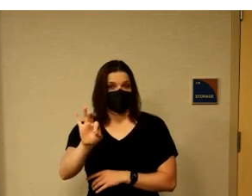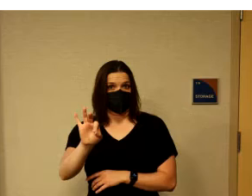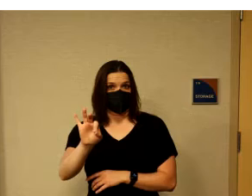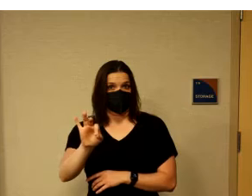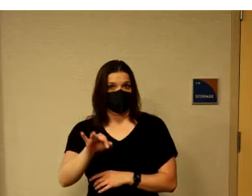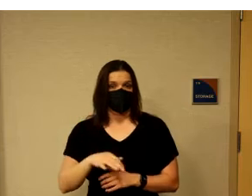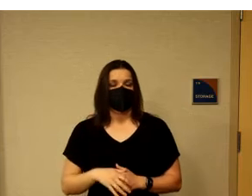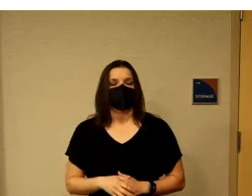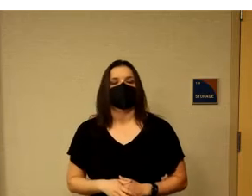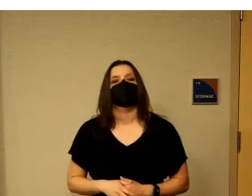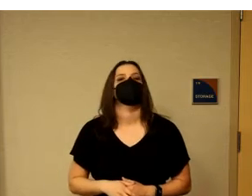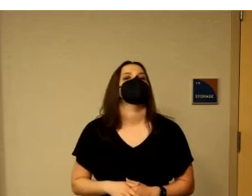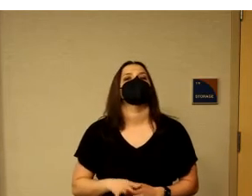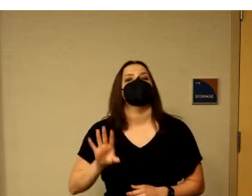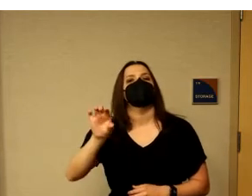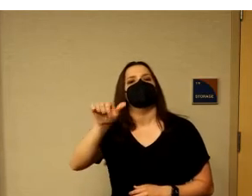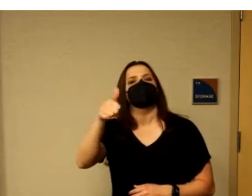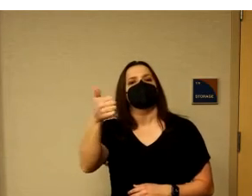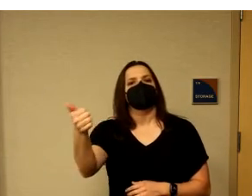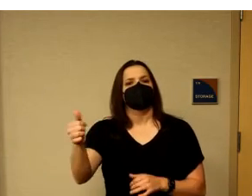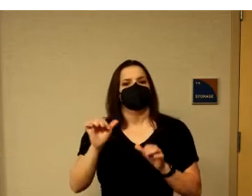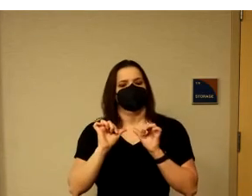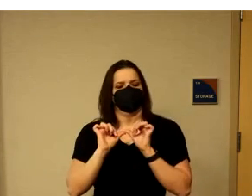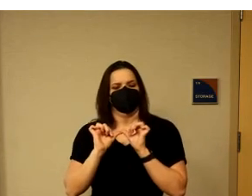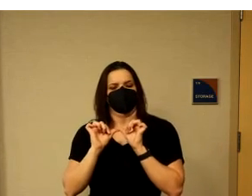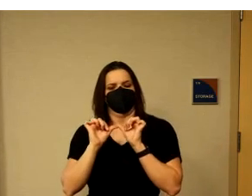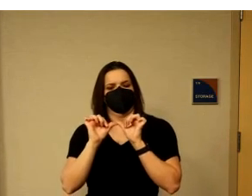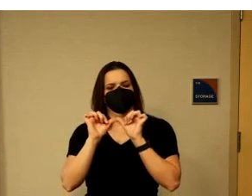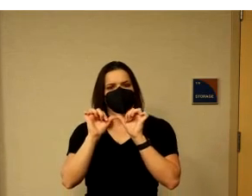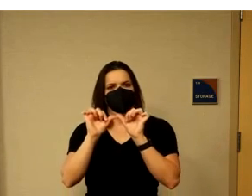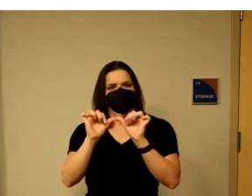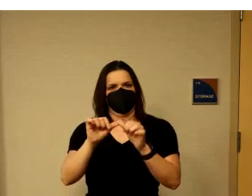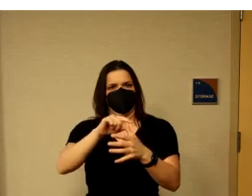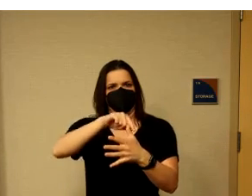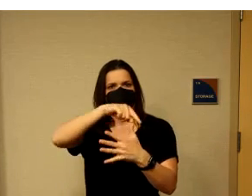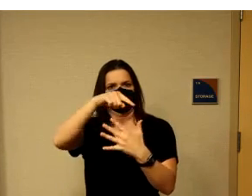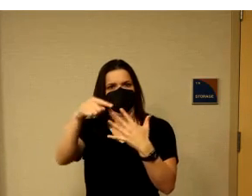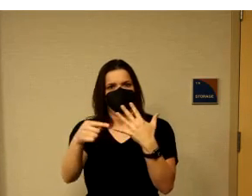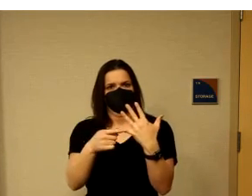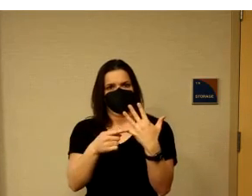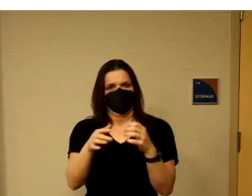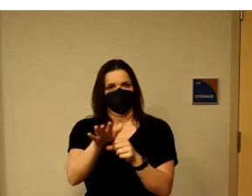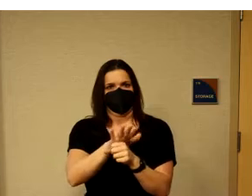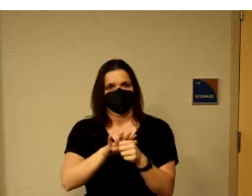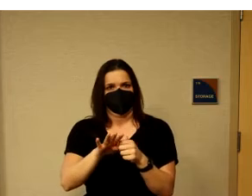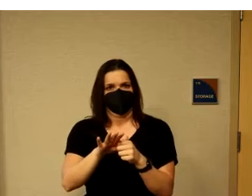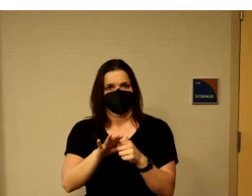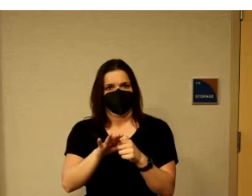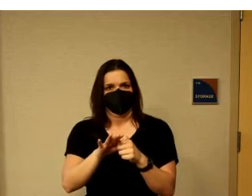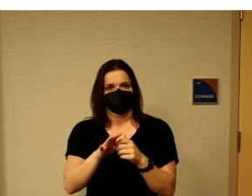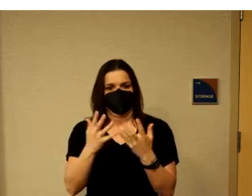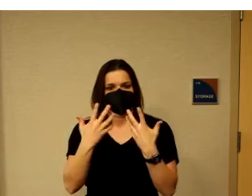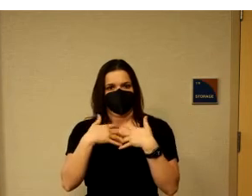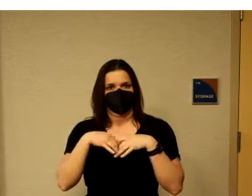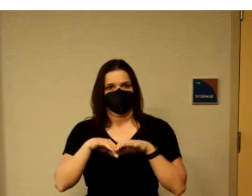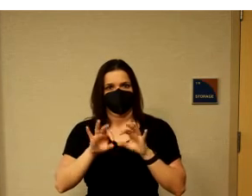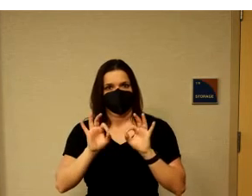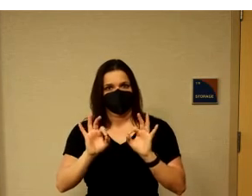54.9. The other thing is continuity. All 5 districts are geographically